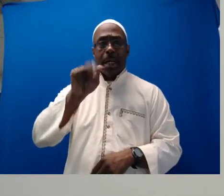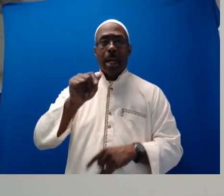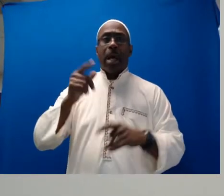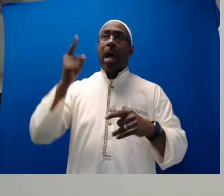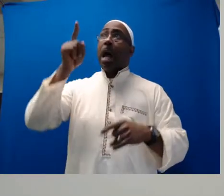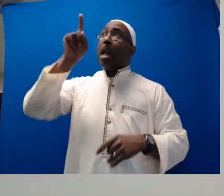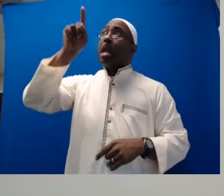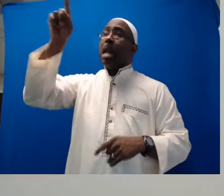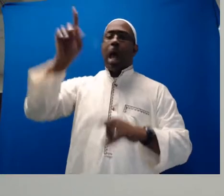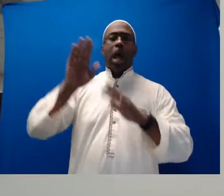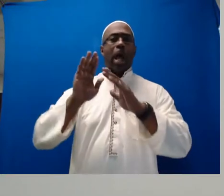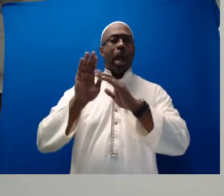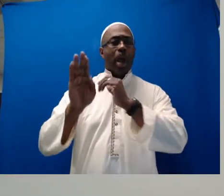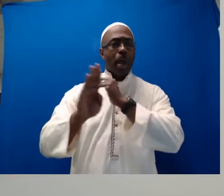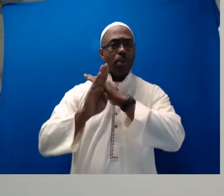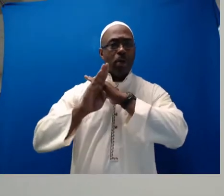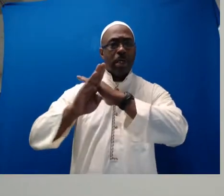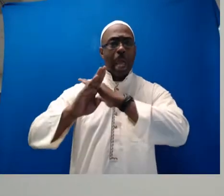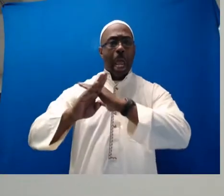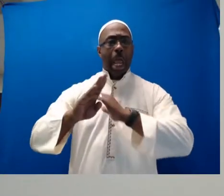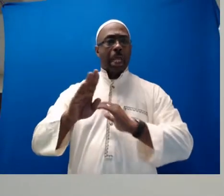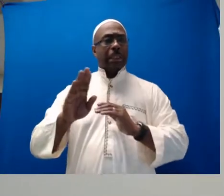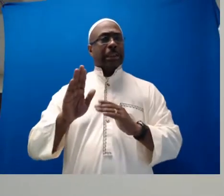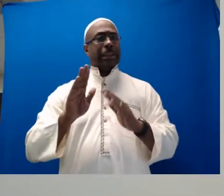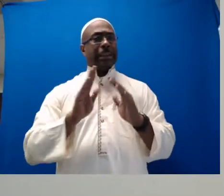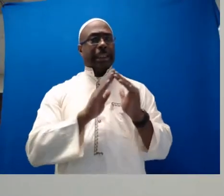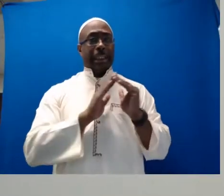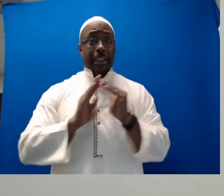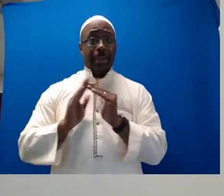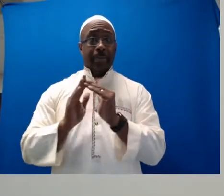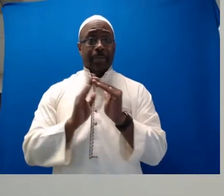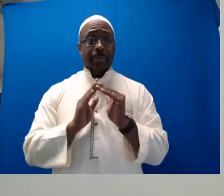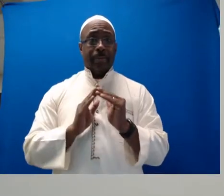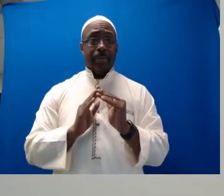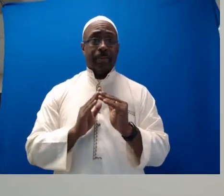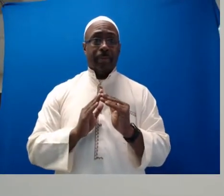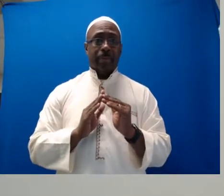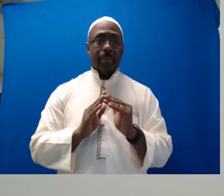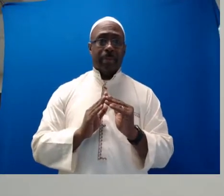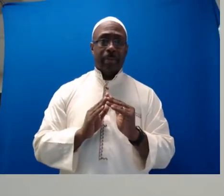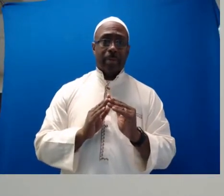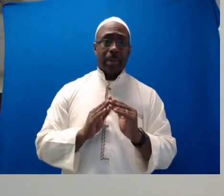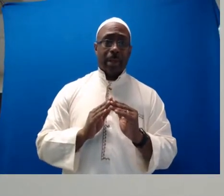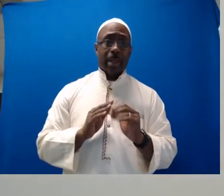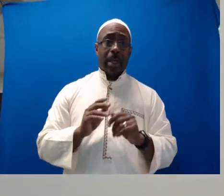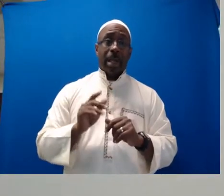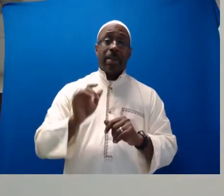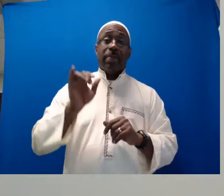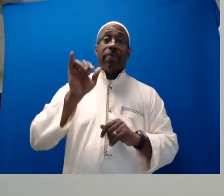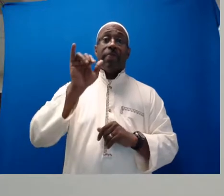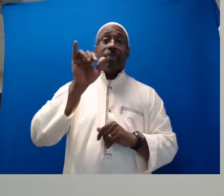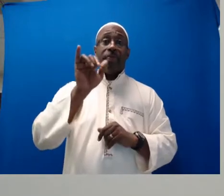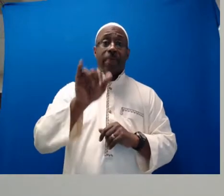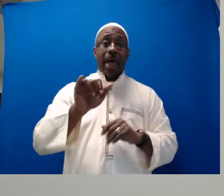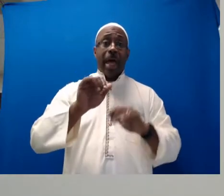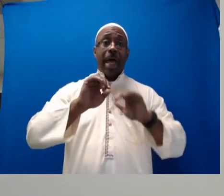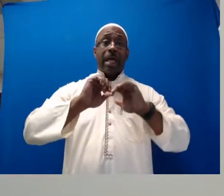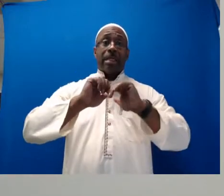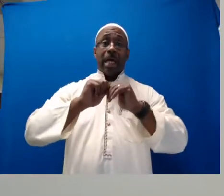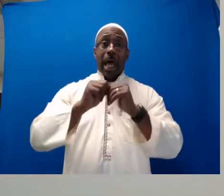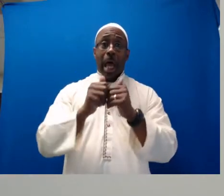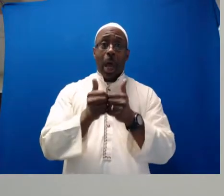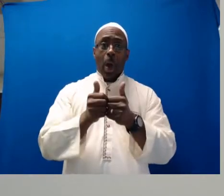the cities and their people as a whole. Allahumma ameen. And then we're told that that's how